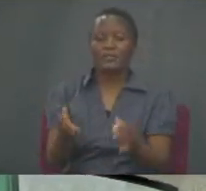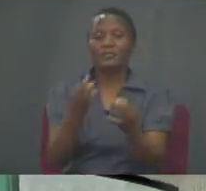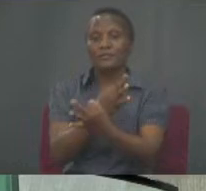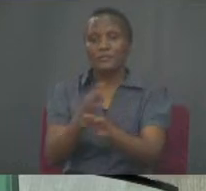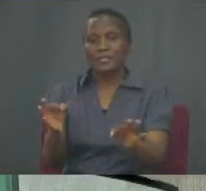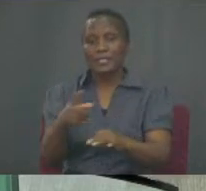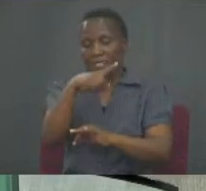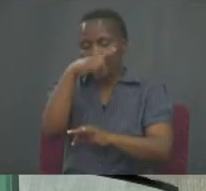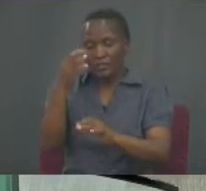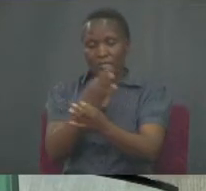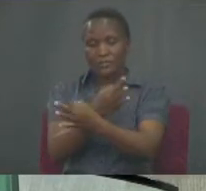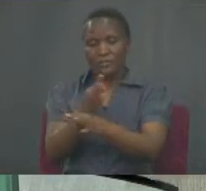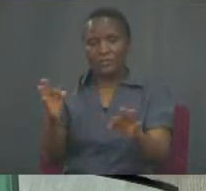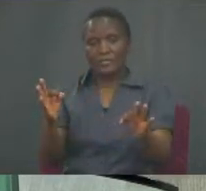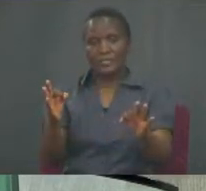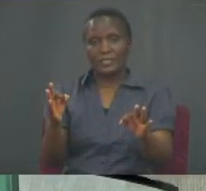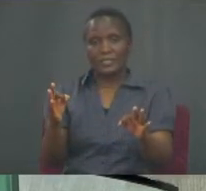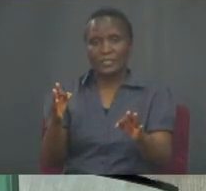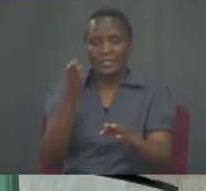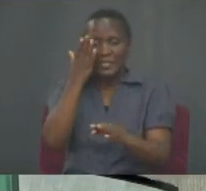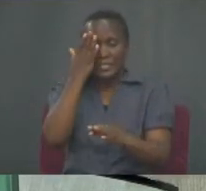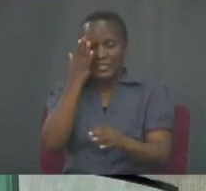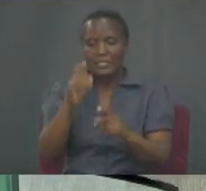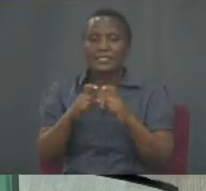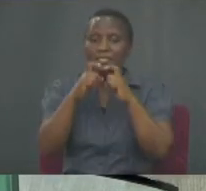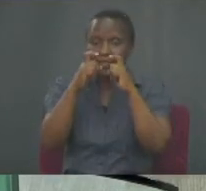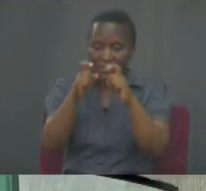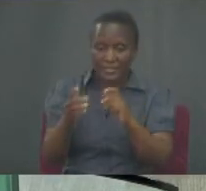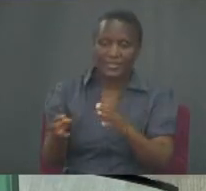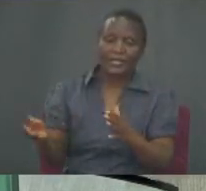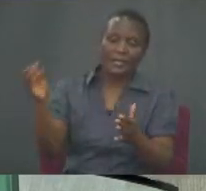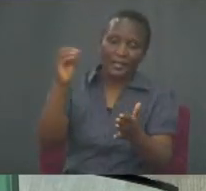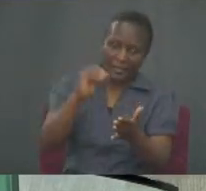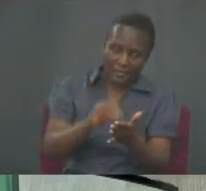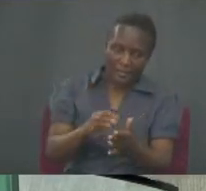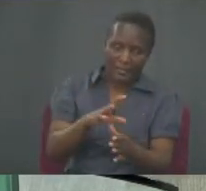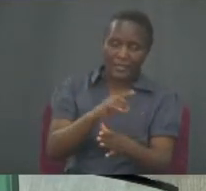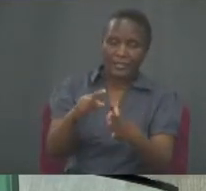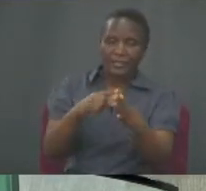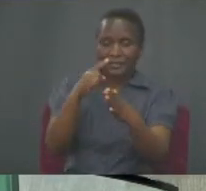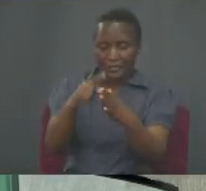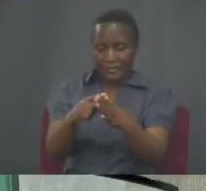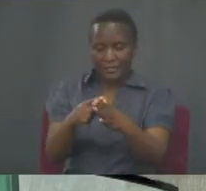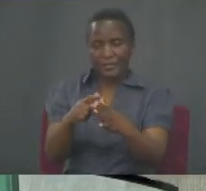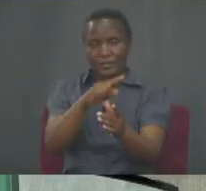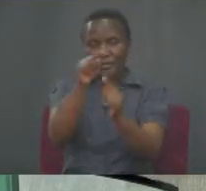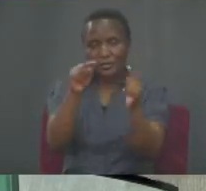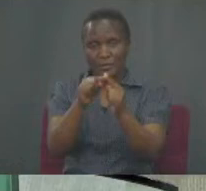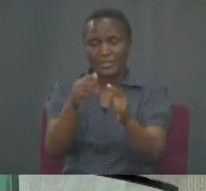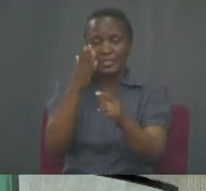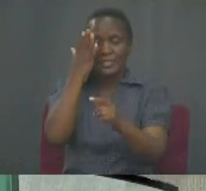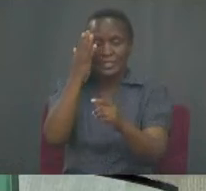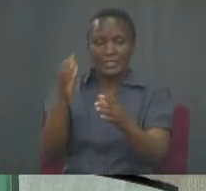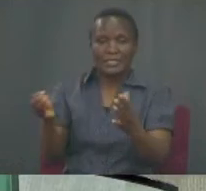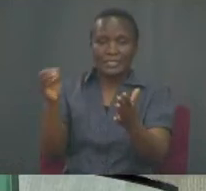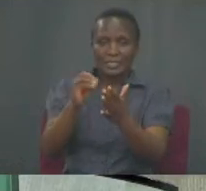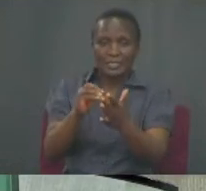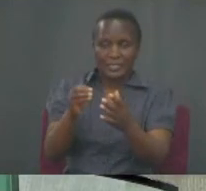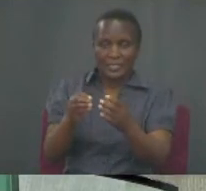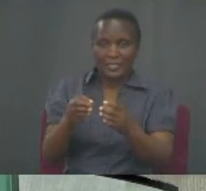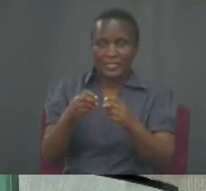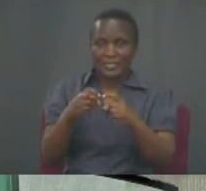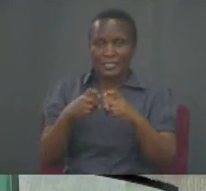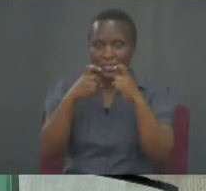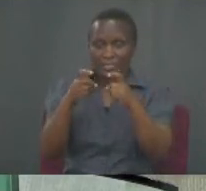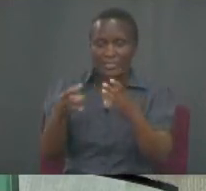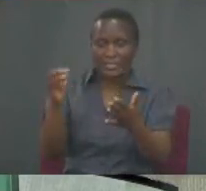freedom, Israel sins again. And when Israel has sinned again, because God loves his people